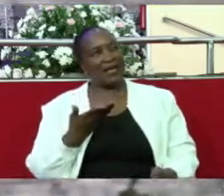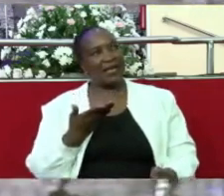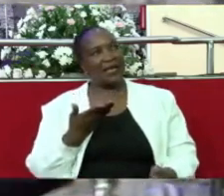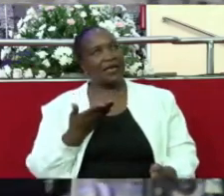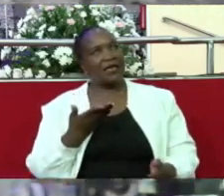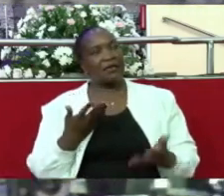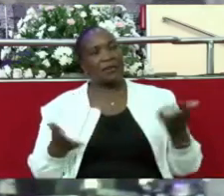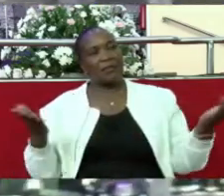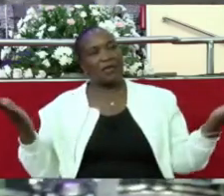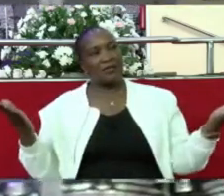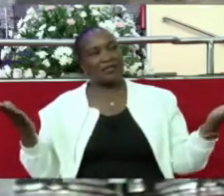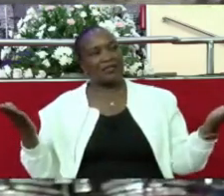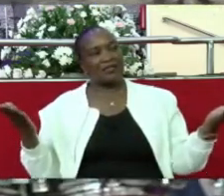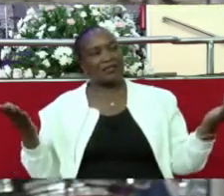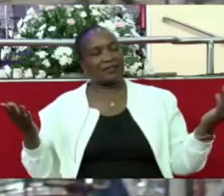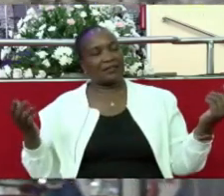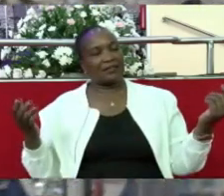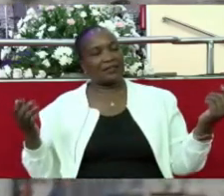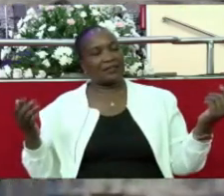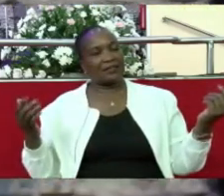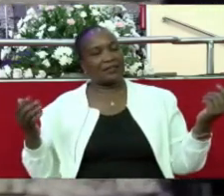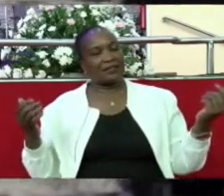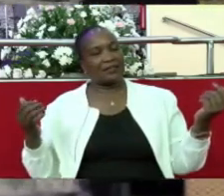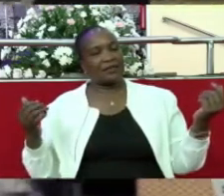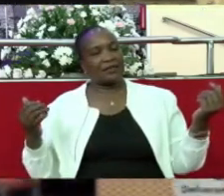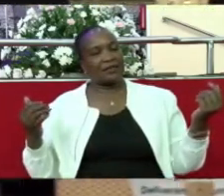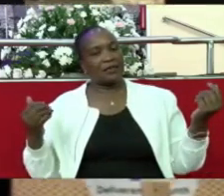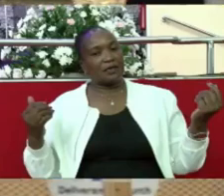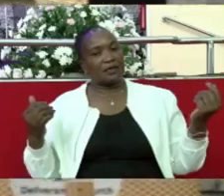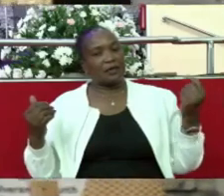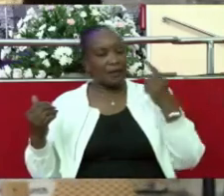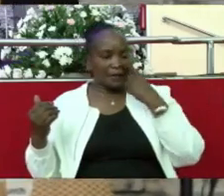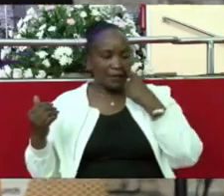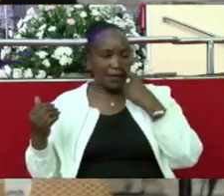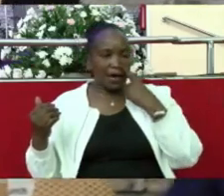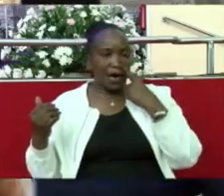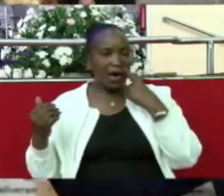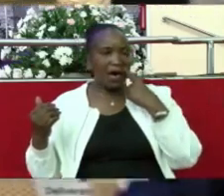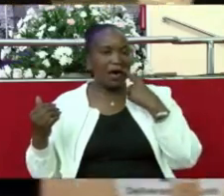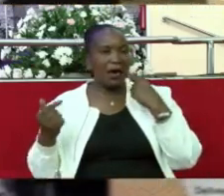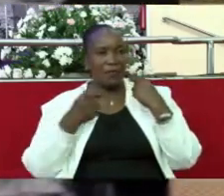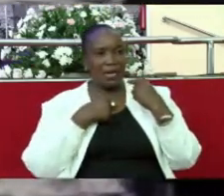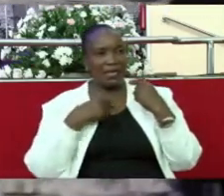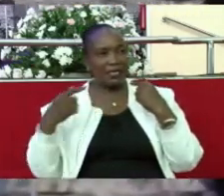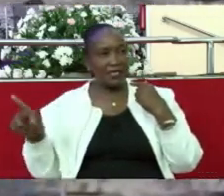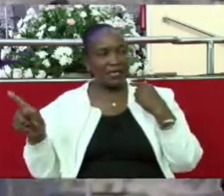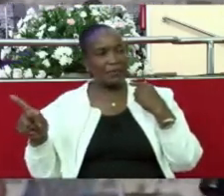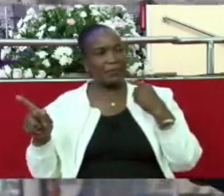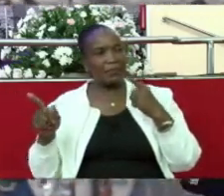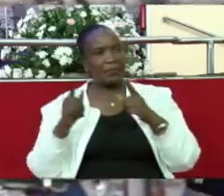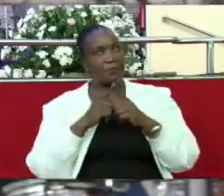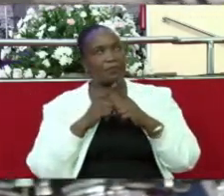And when I came to the office that day, he told me, take it to the HR. And in my walking to